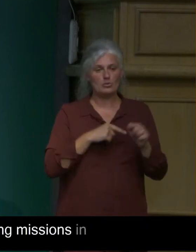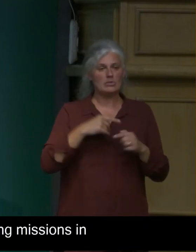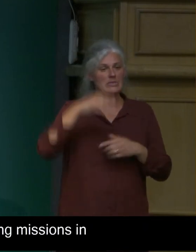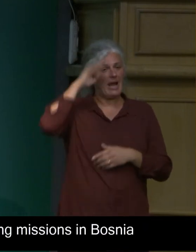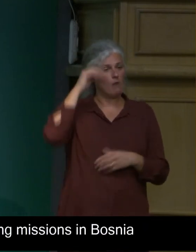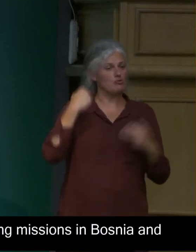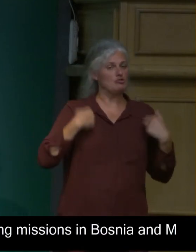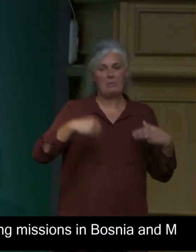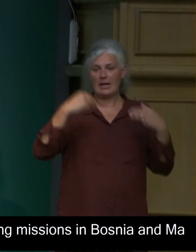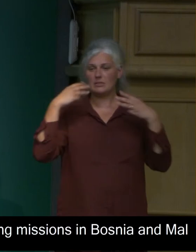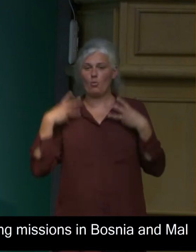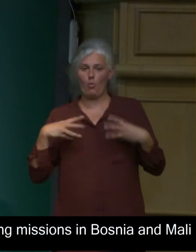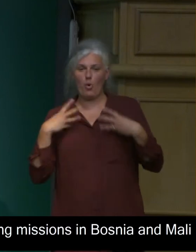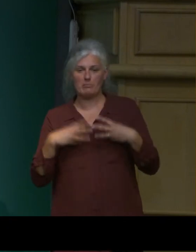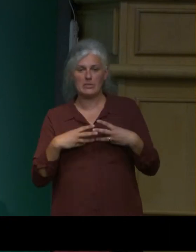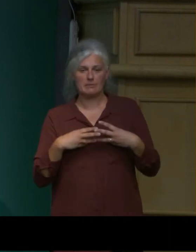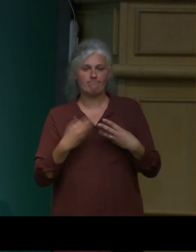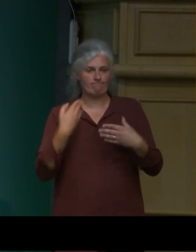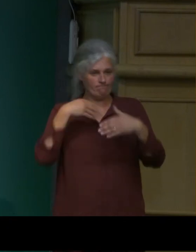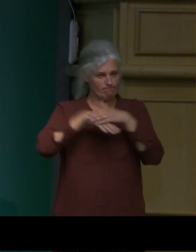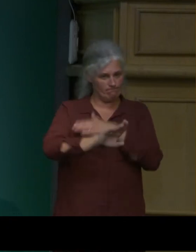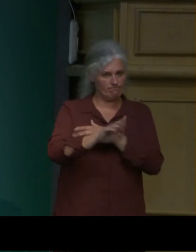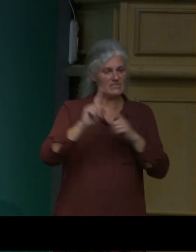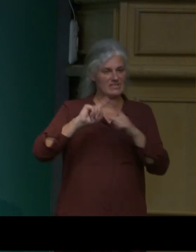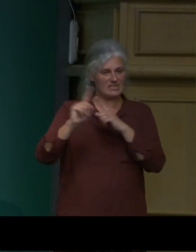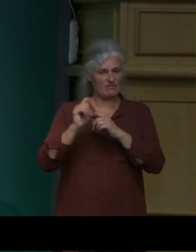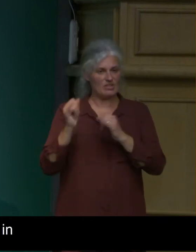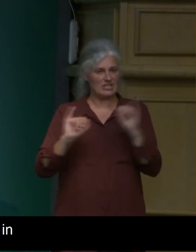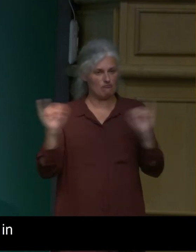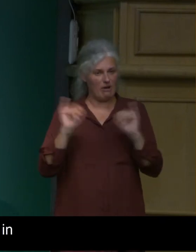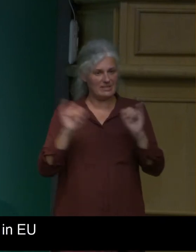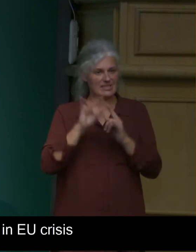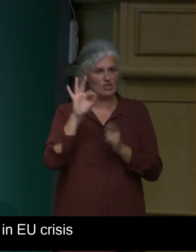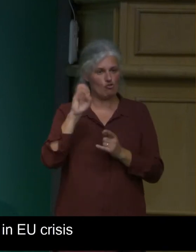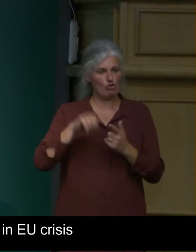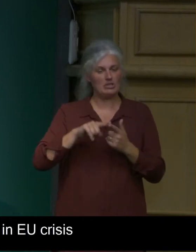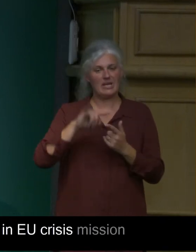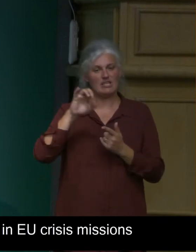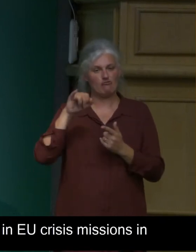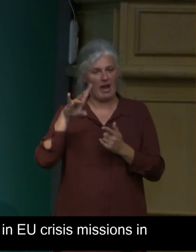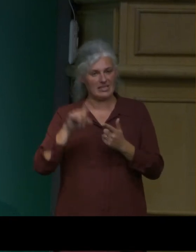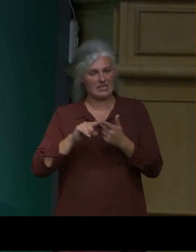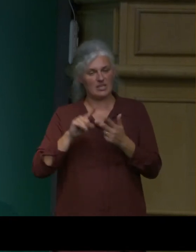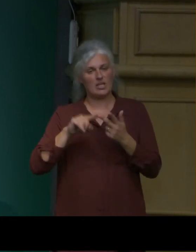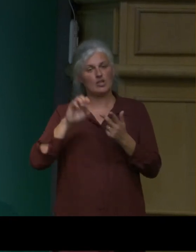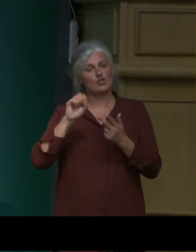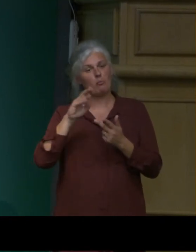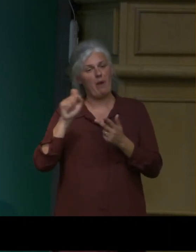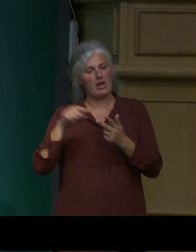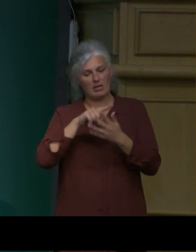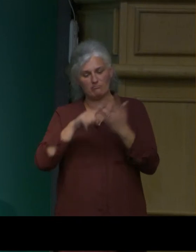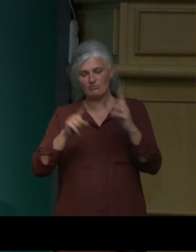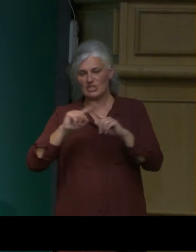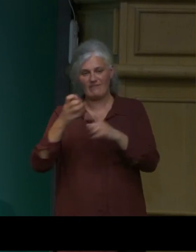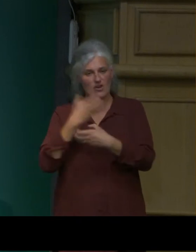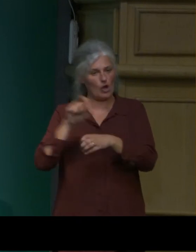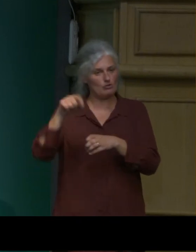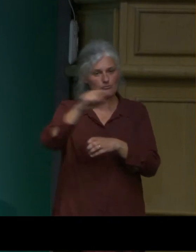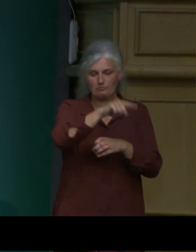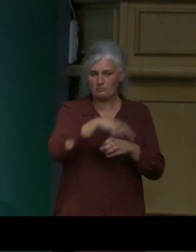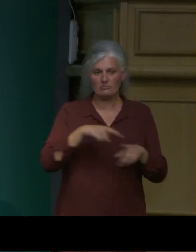and women are serving in EU civilian crisis management missions in Georgia Iraq Kosovo Ukraine Somalia Libya Palestine and Niger